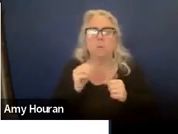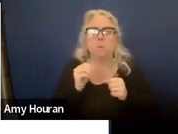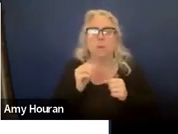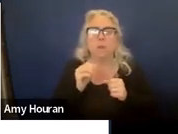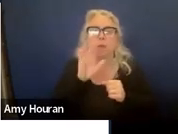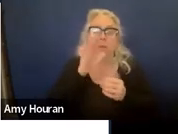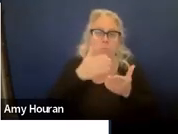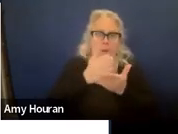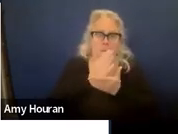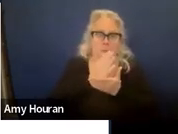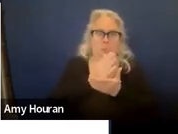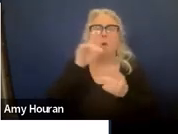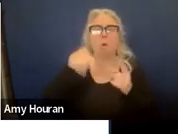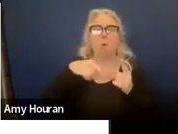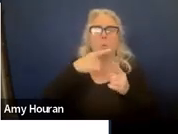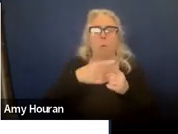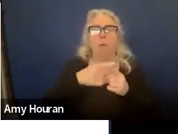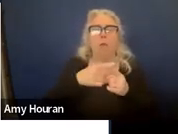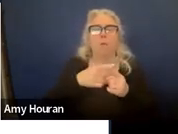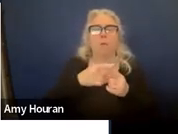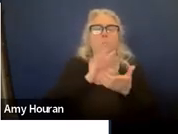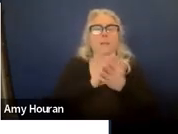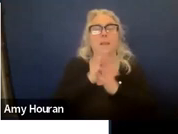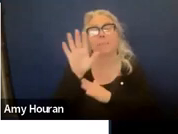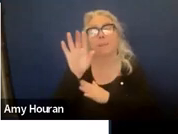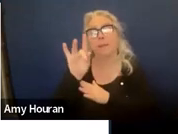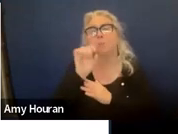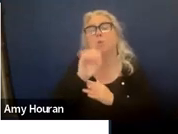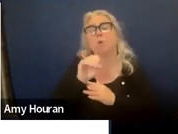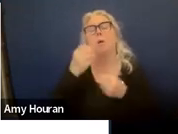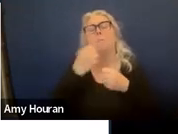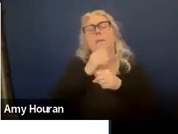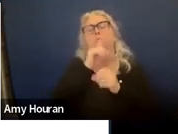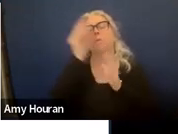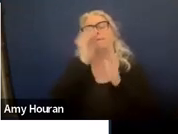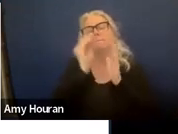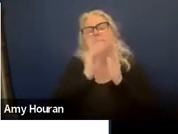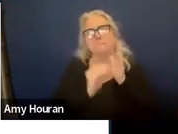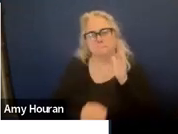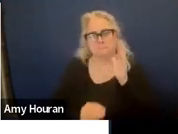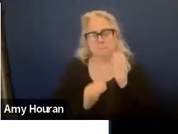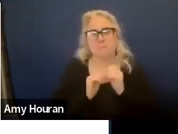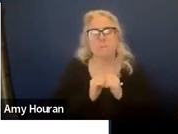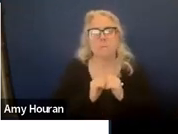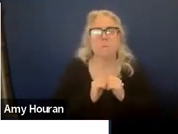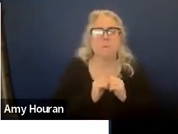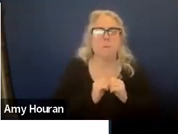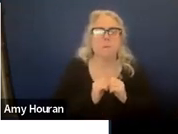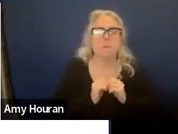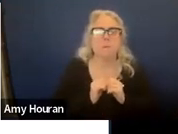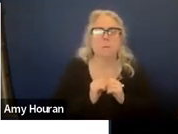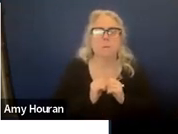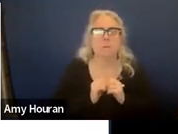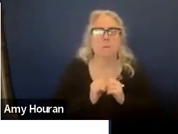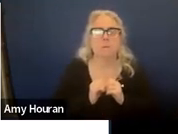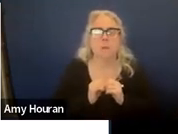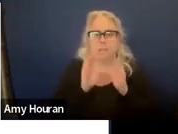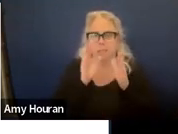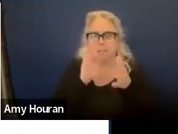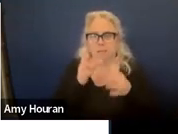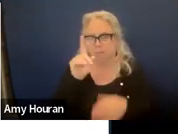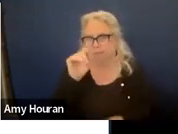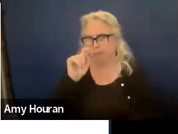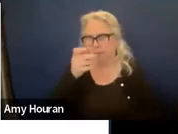their rights when they turn 18. So make sure you fill that out and leave that date there for